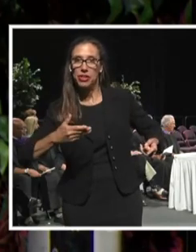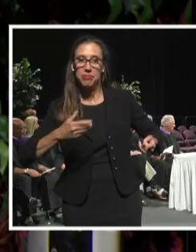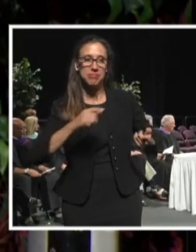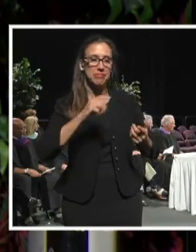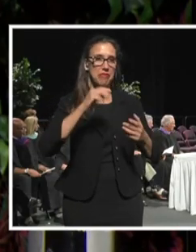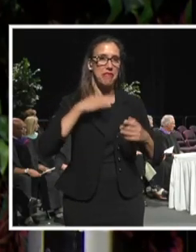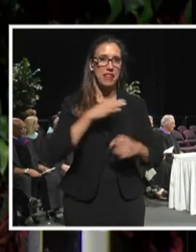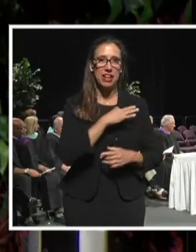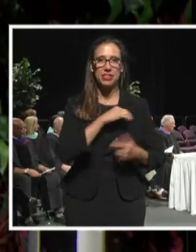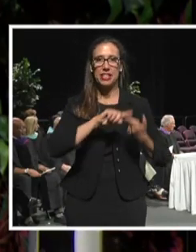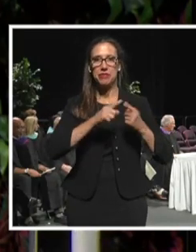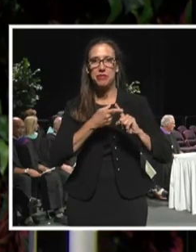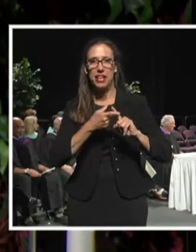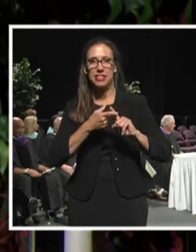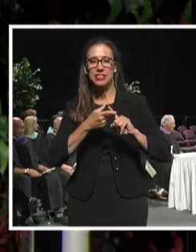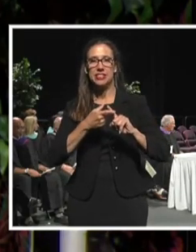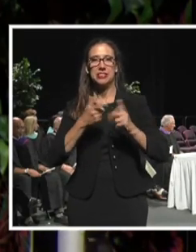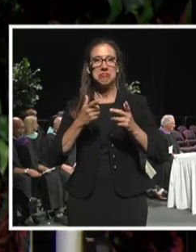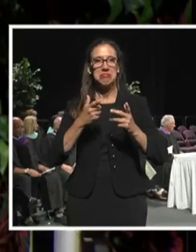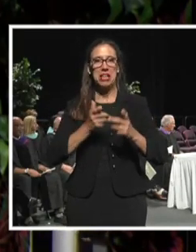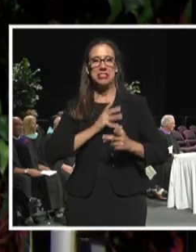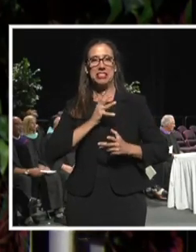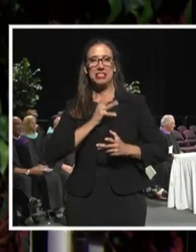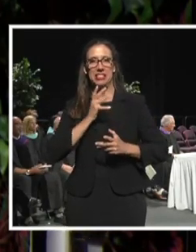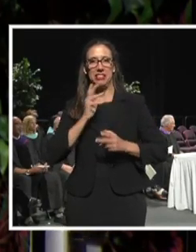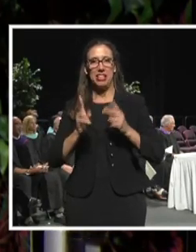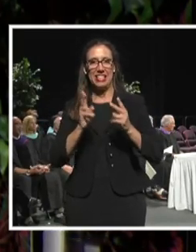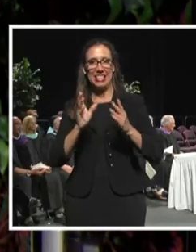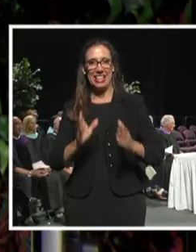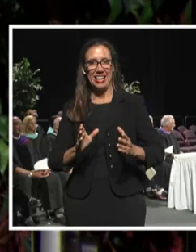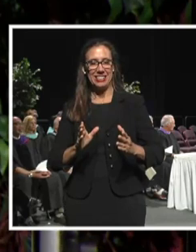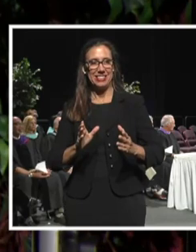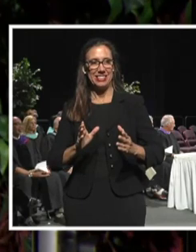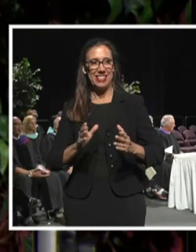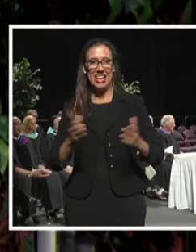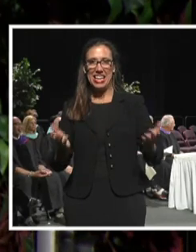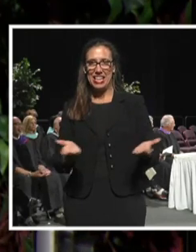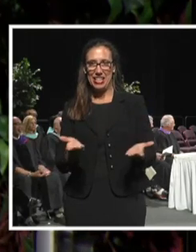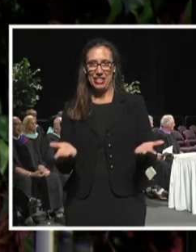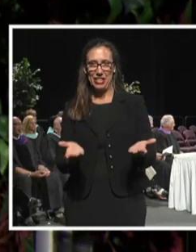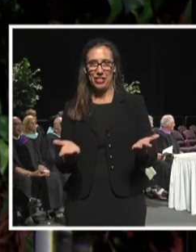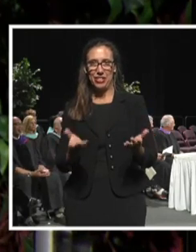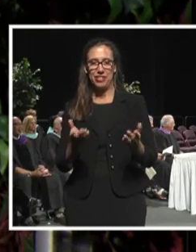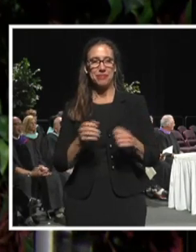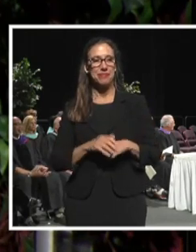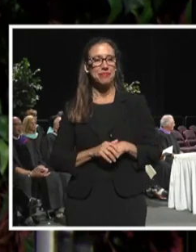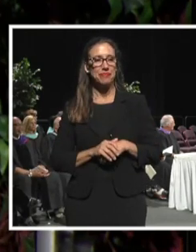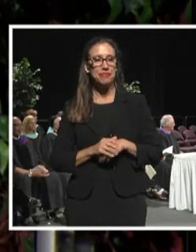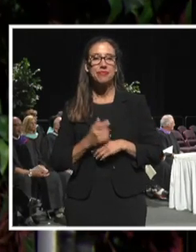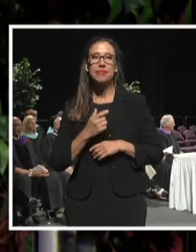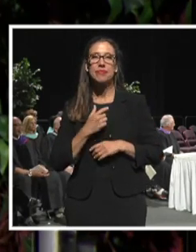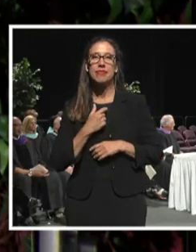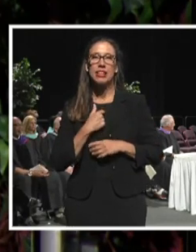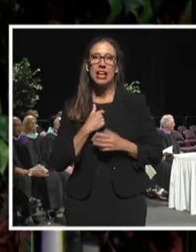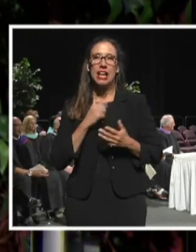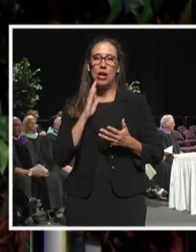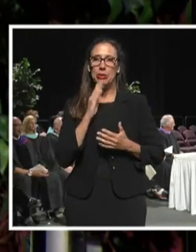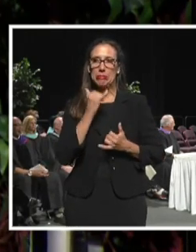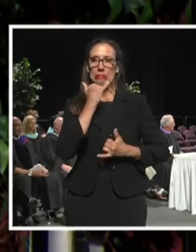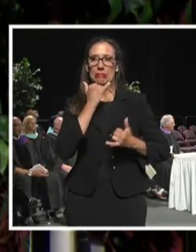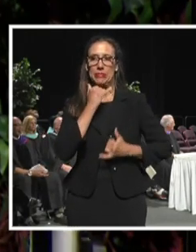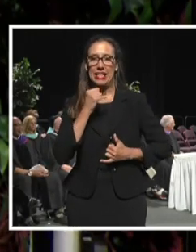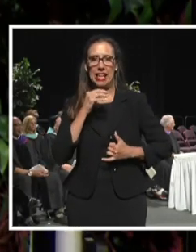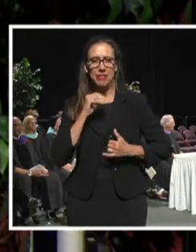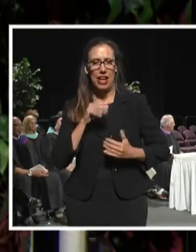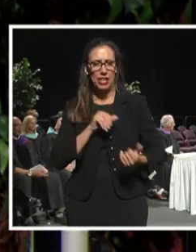friends, family, and distinguished guests to the graduation ceremony of Cypress Ridge High School. Now, I would be remiss if I addressed the